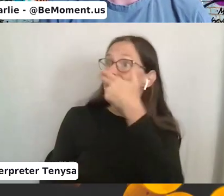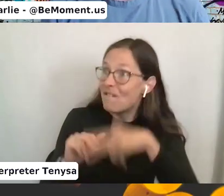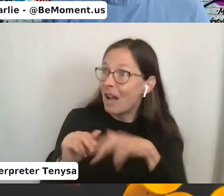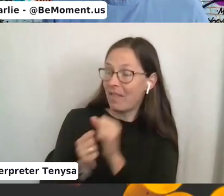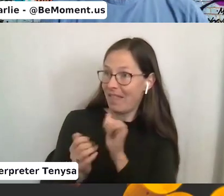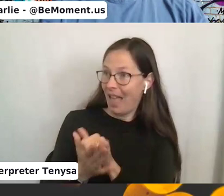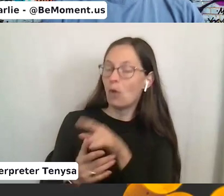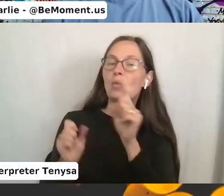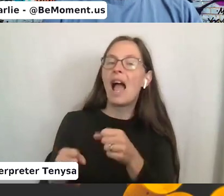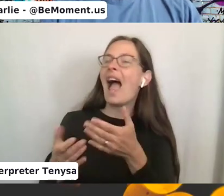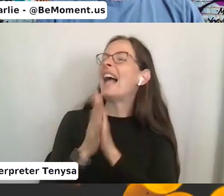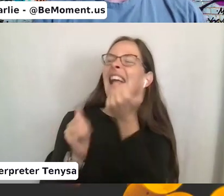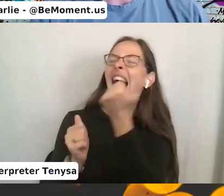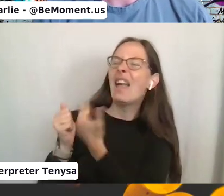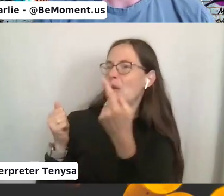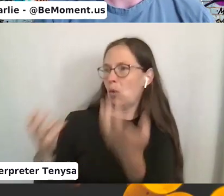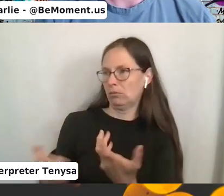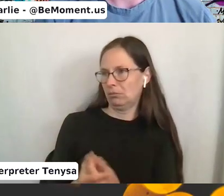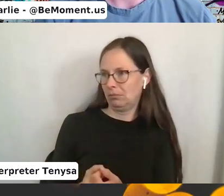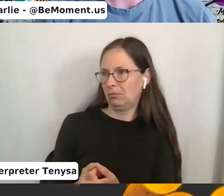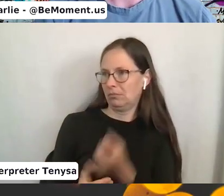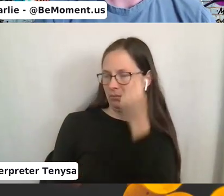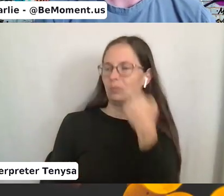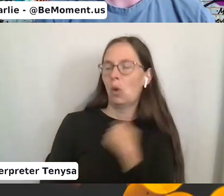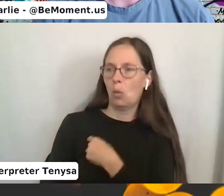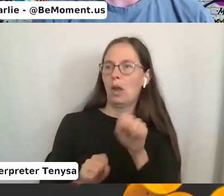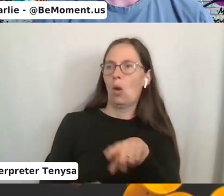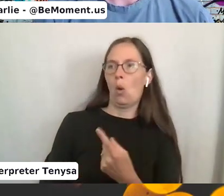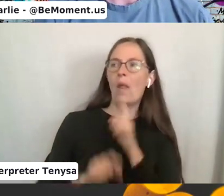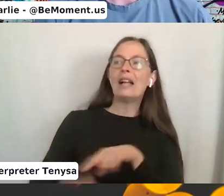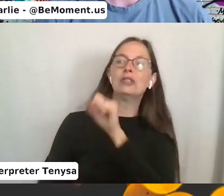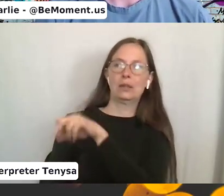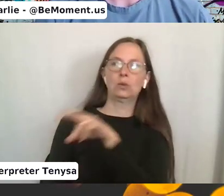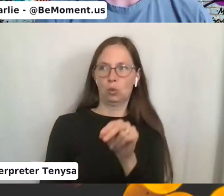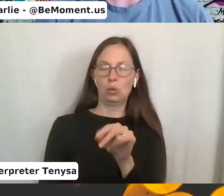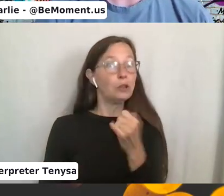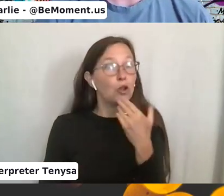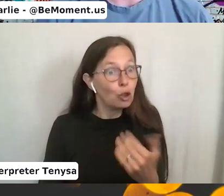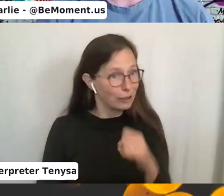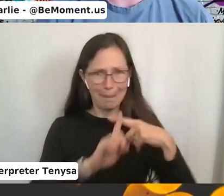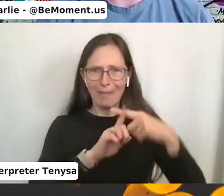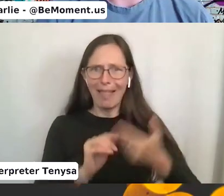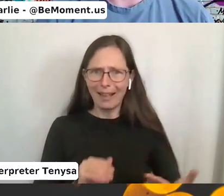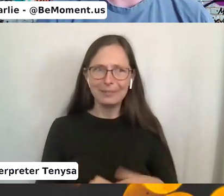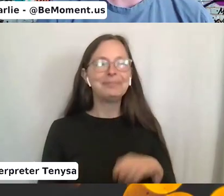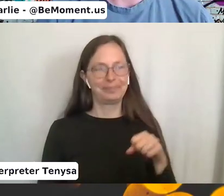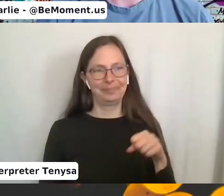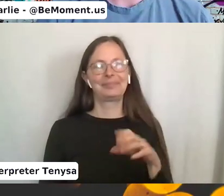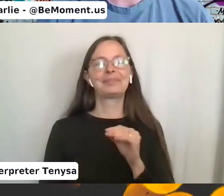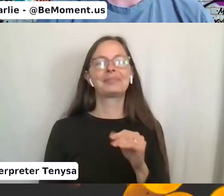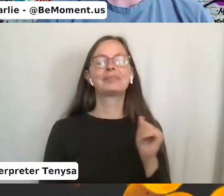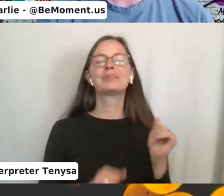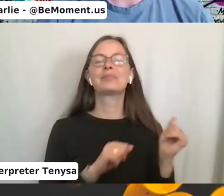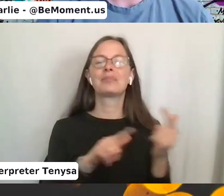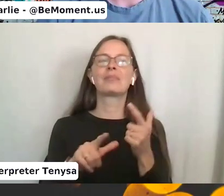you get to ask anything you want, but we can only answer yes or no. So it's a good thing. Yes, and then you all get to take